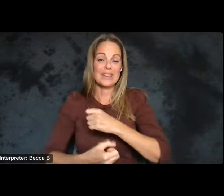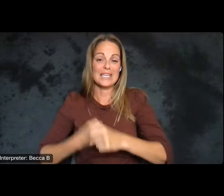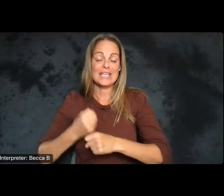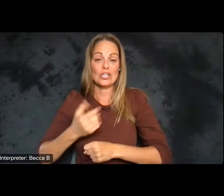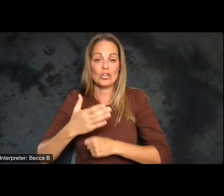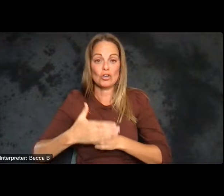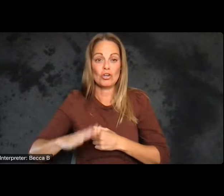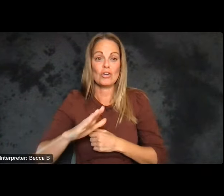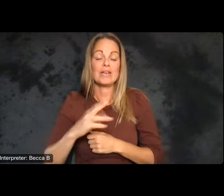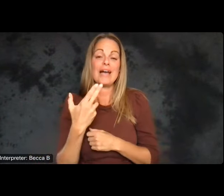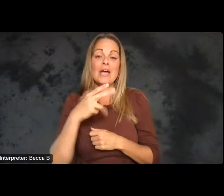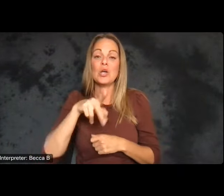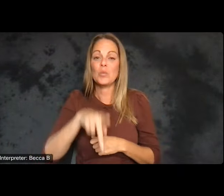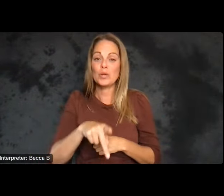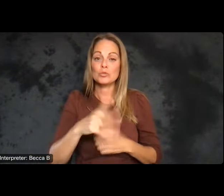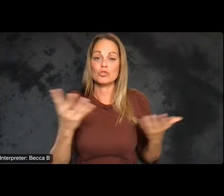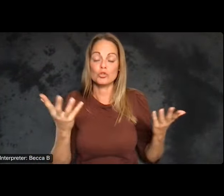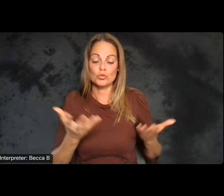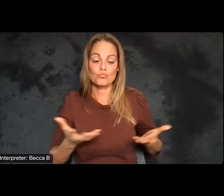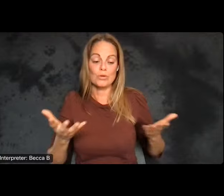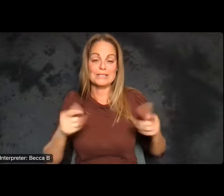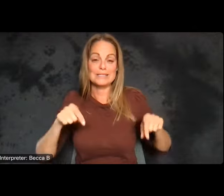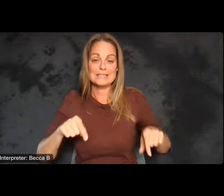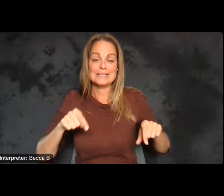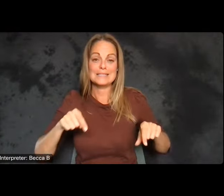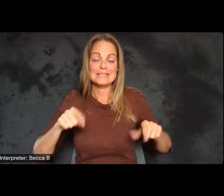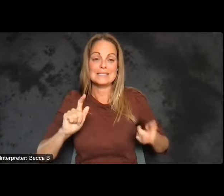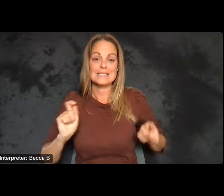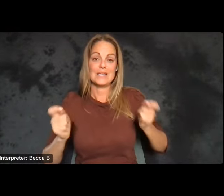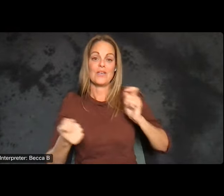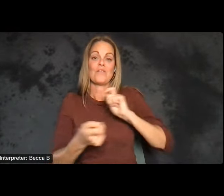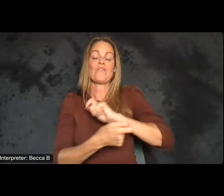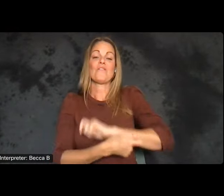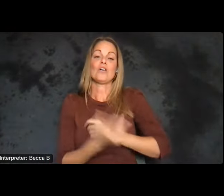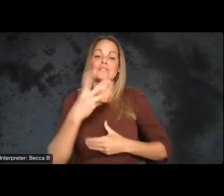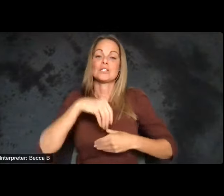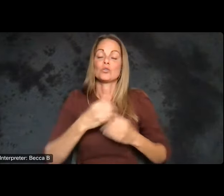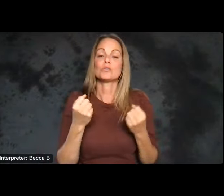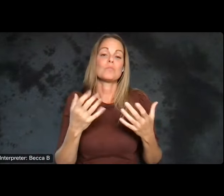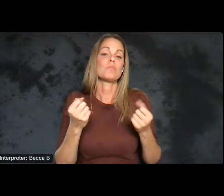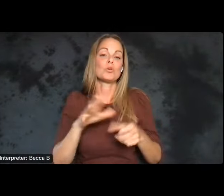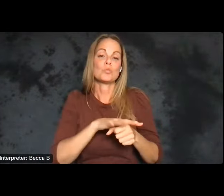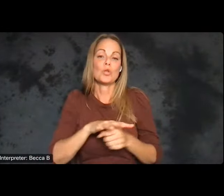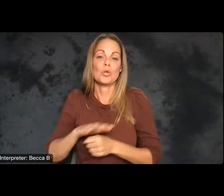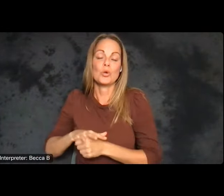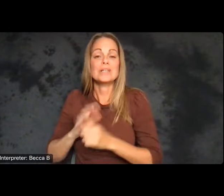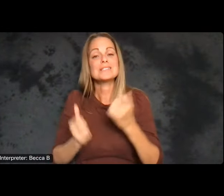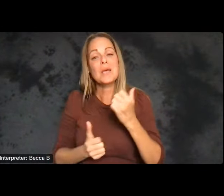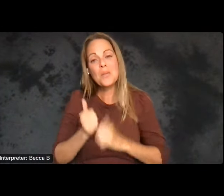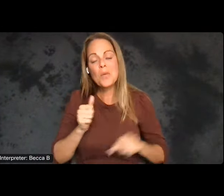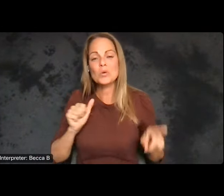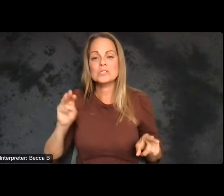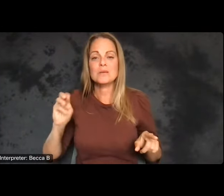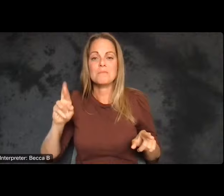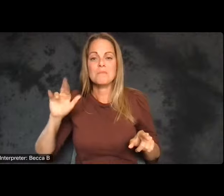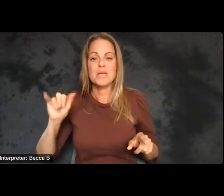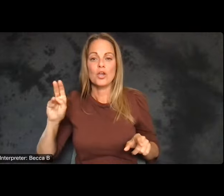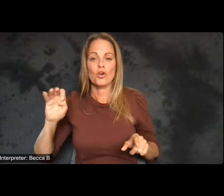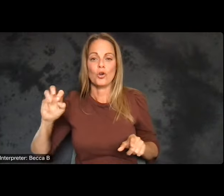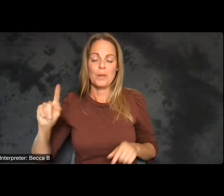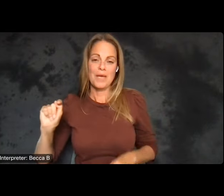in Salina has really evolved to include multiple locations. Most of our items are located on the former Marymount campus in